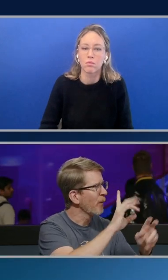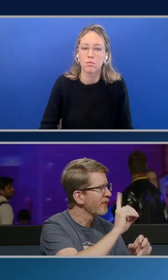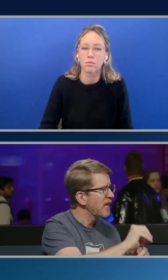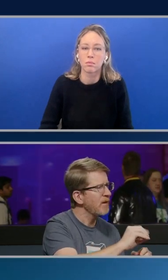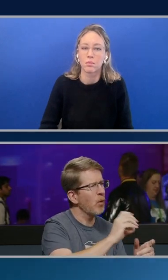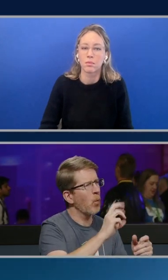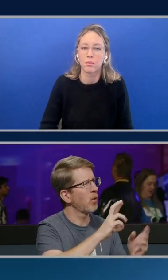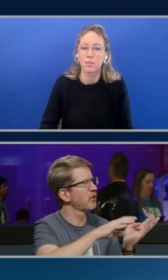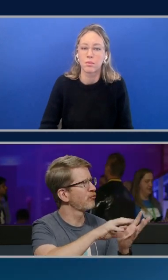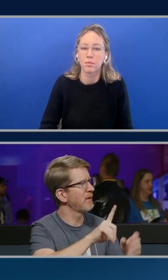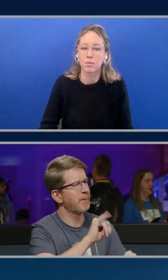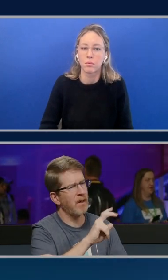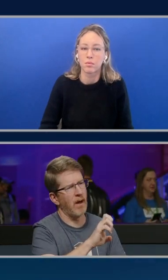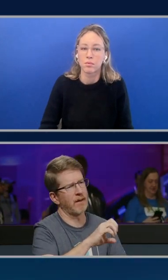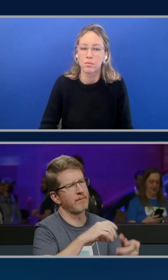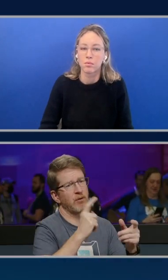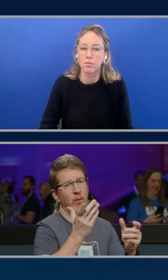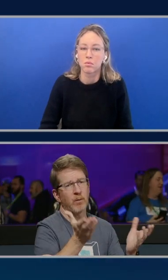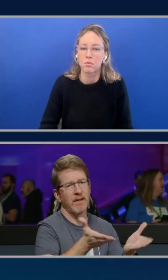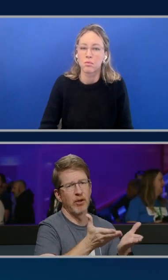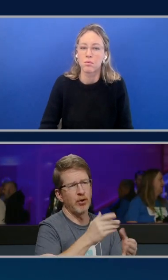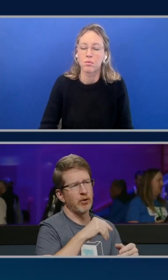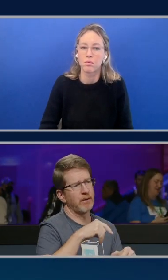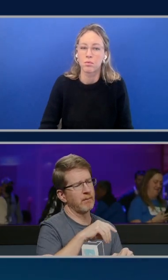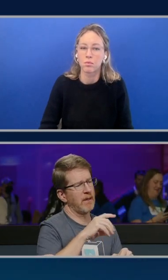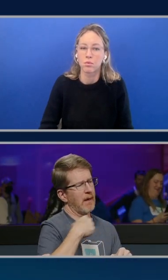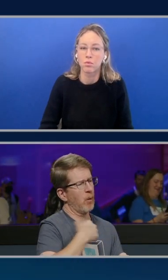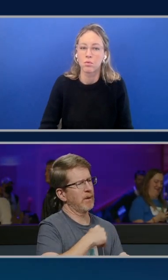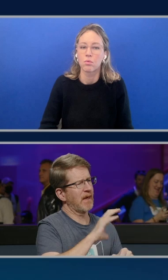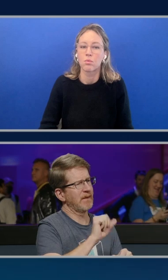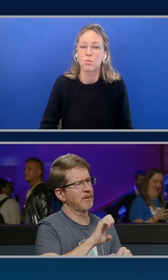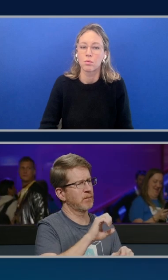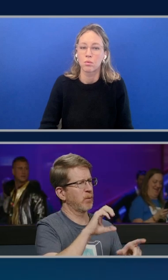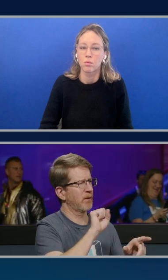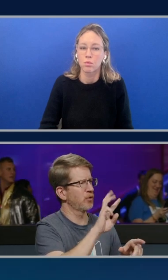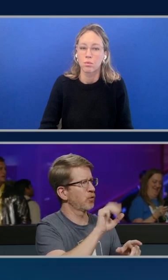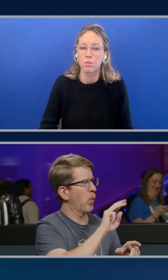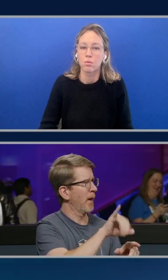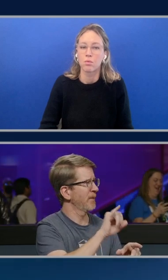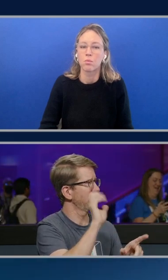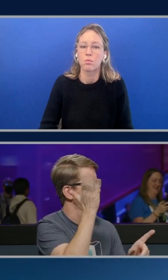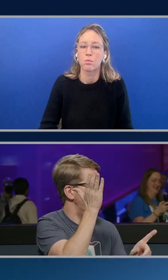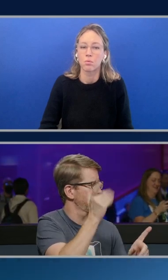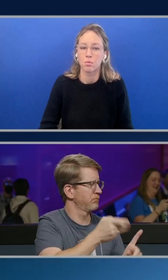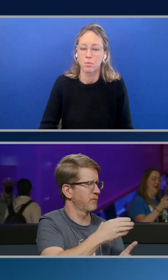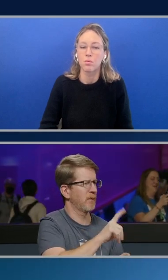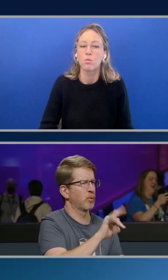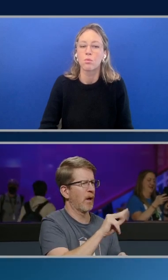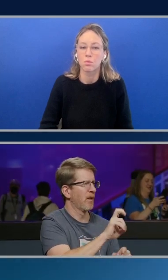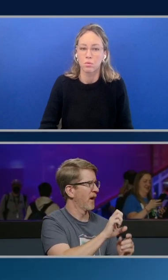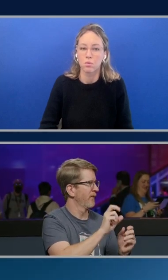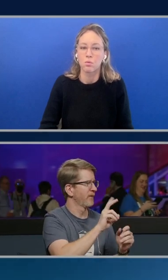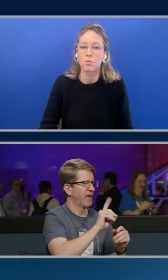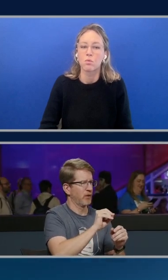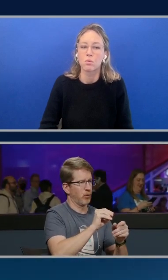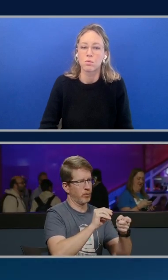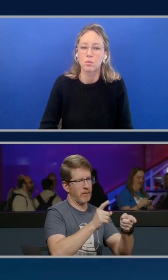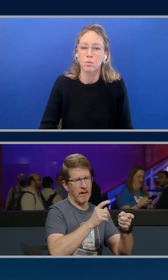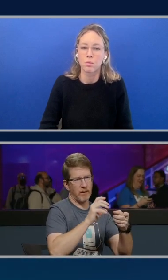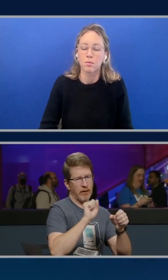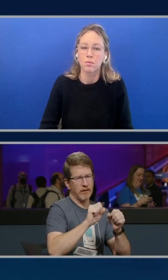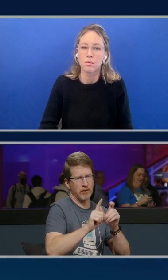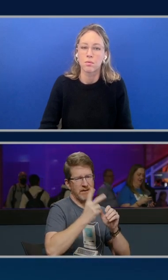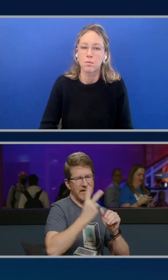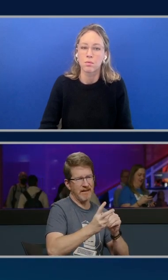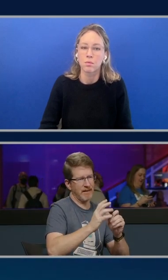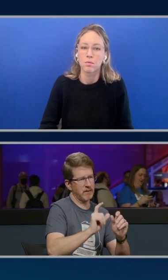stream from last year. So just showing that you can upload a video. We have, in this case, used Swami's